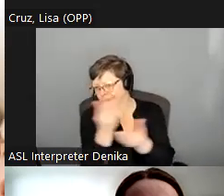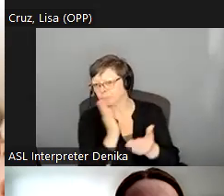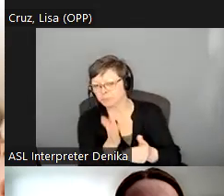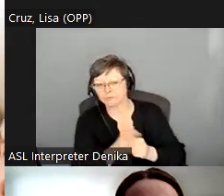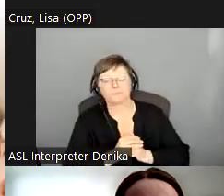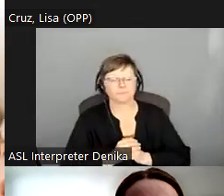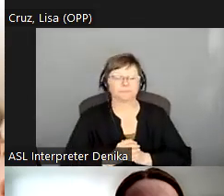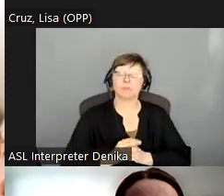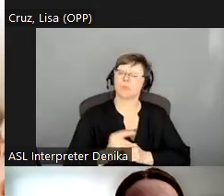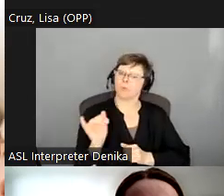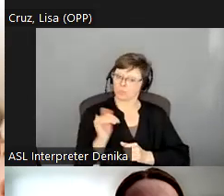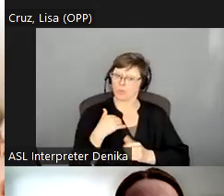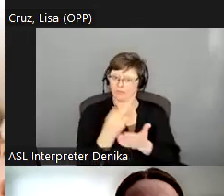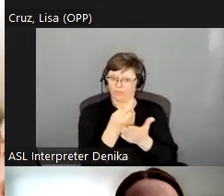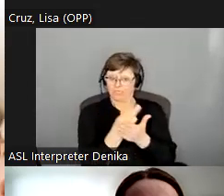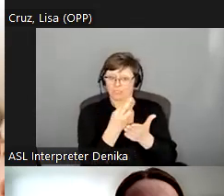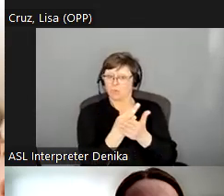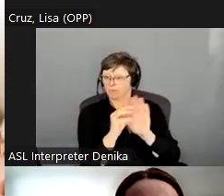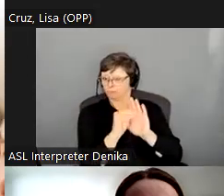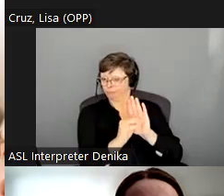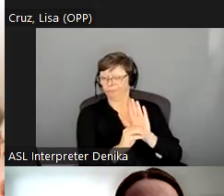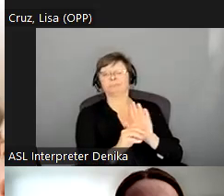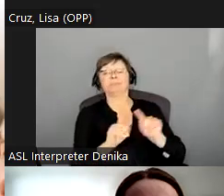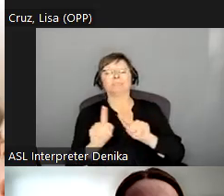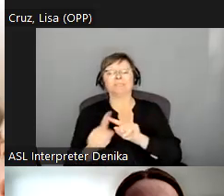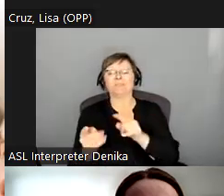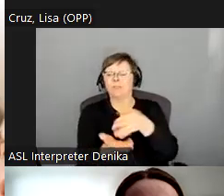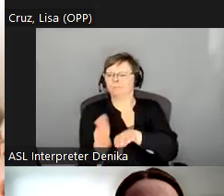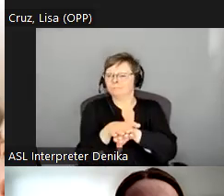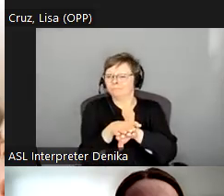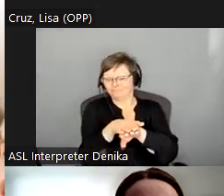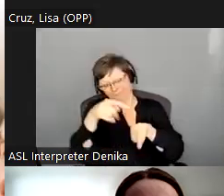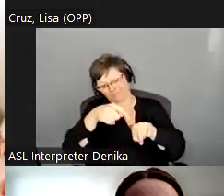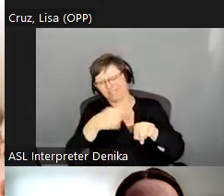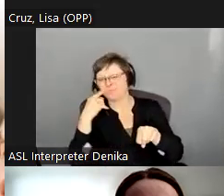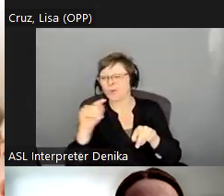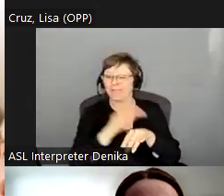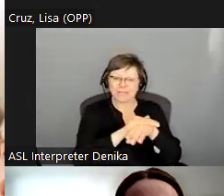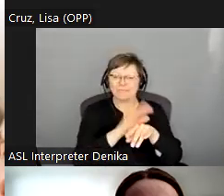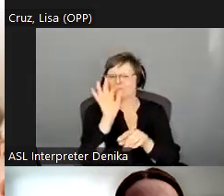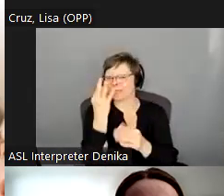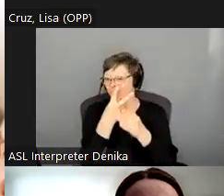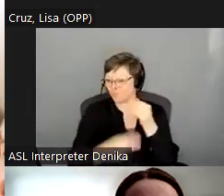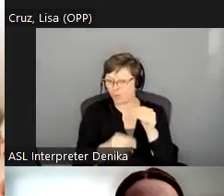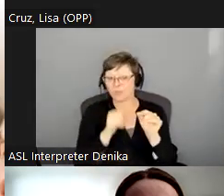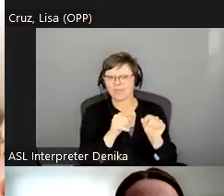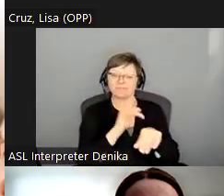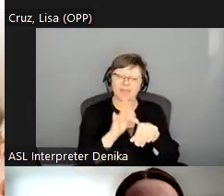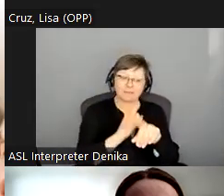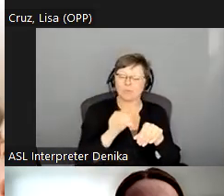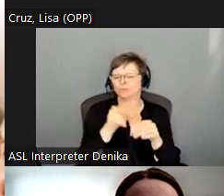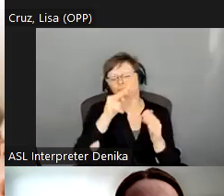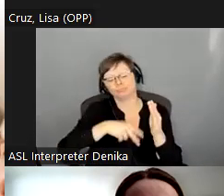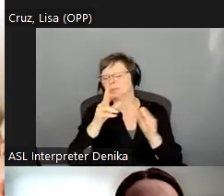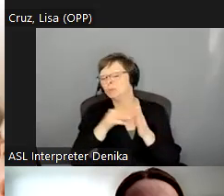say, we do have a resource directory and a number of flyers for individuals in French and English. I know these are available